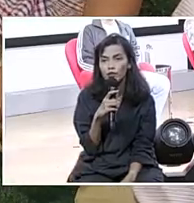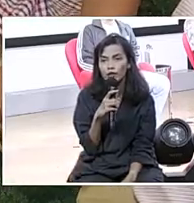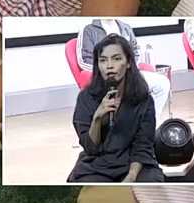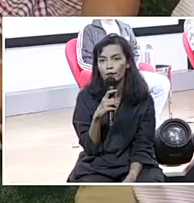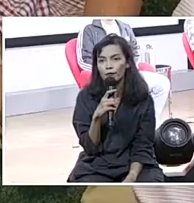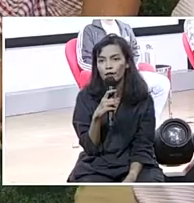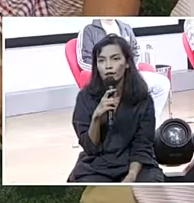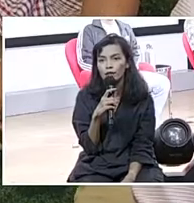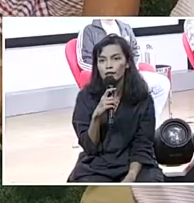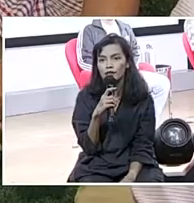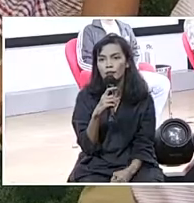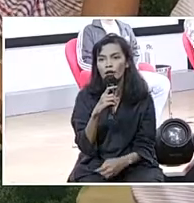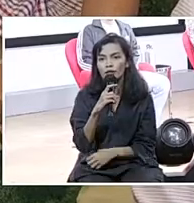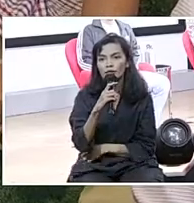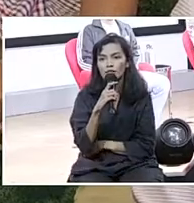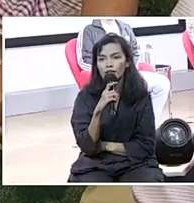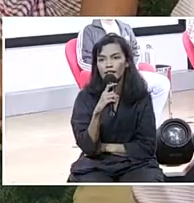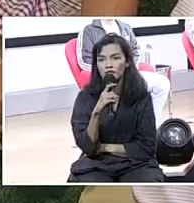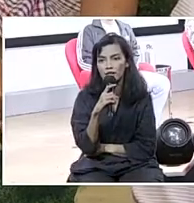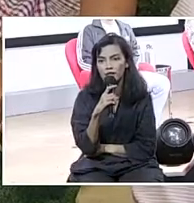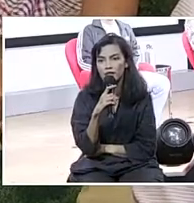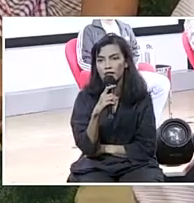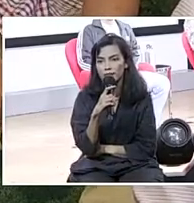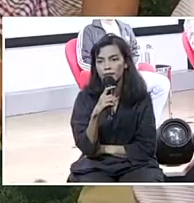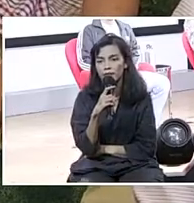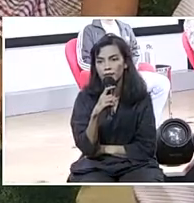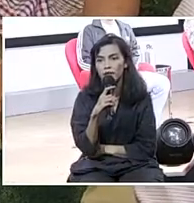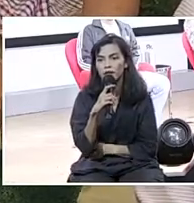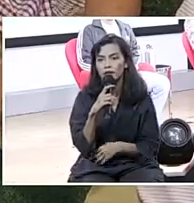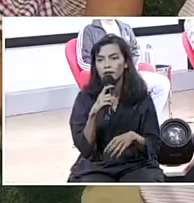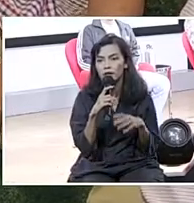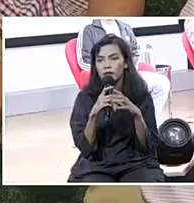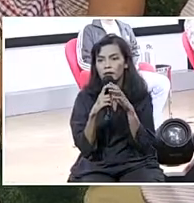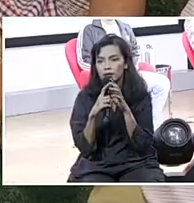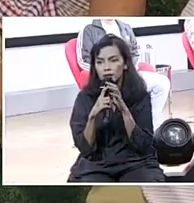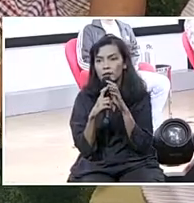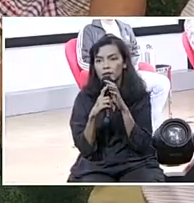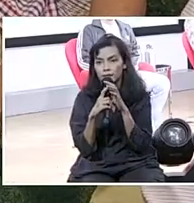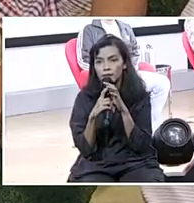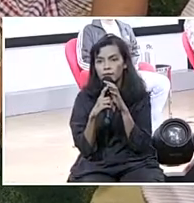So if someone is already trained